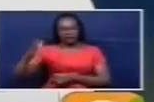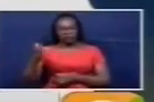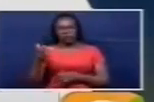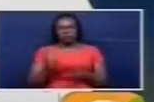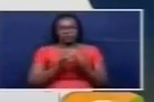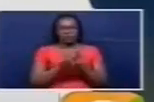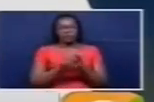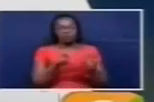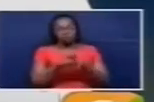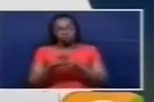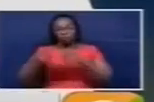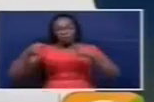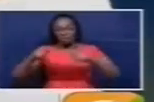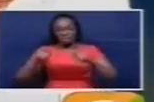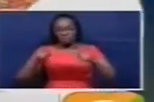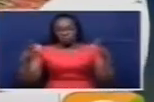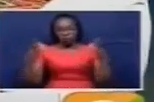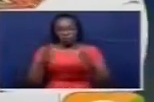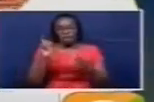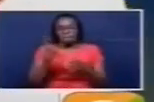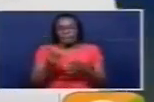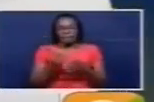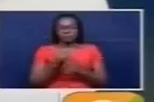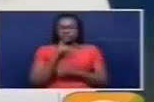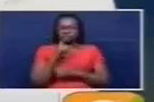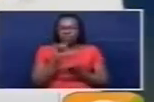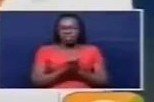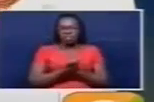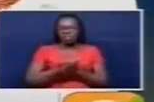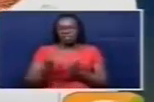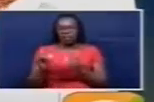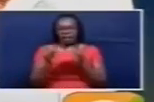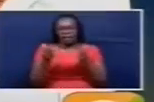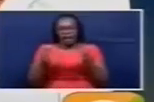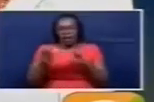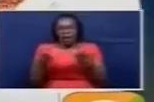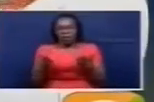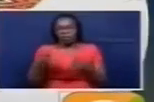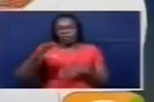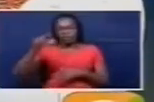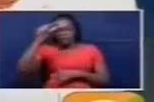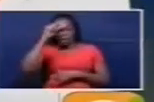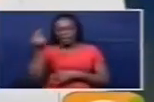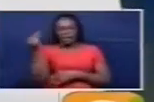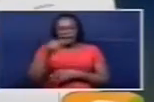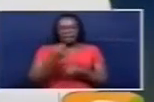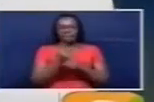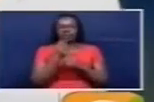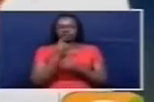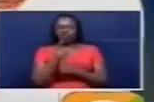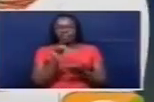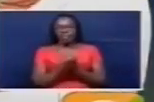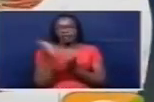that there's a system, whether it's legal laws, whether the county government comes with bylaws, to ensure that hawkers and traders and people who own shops in